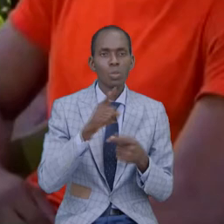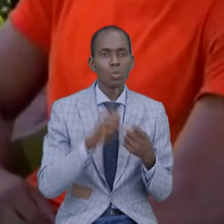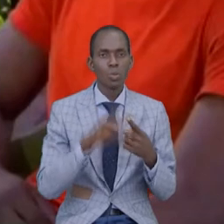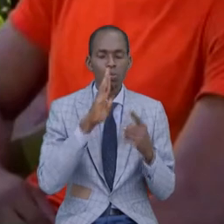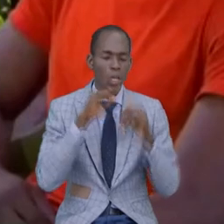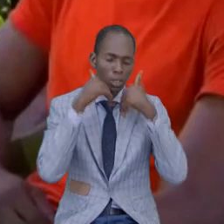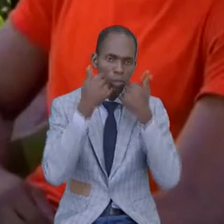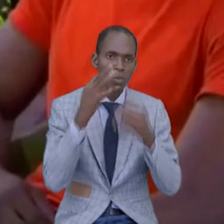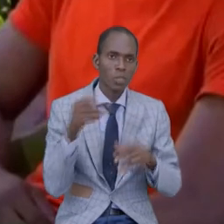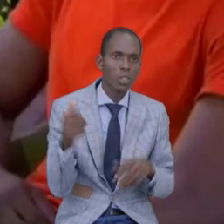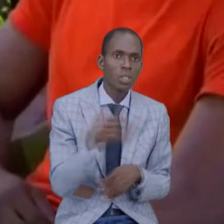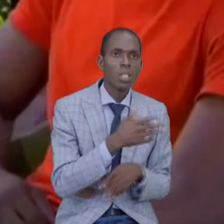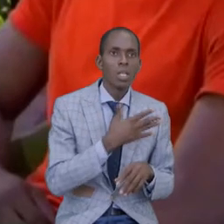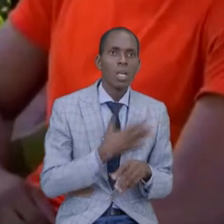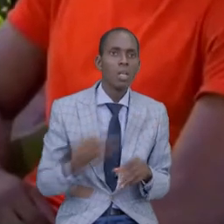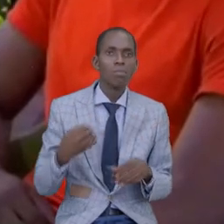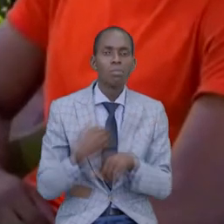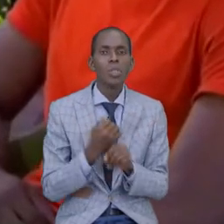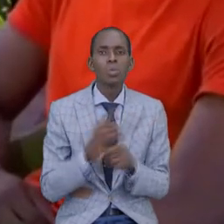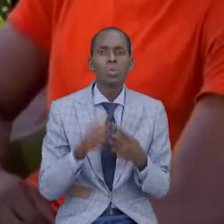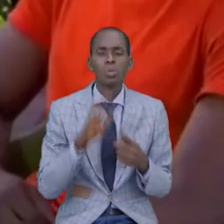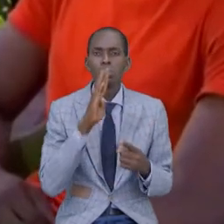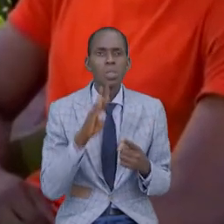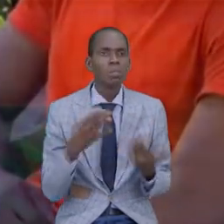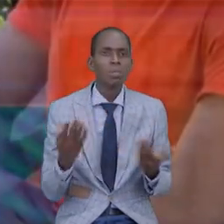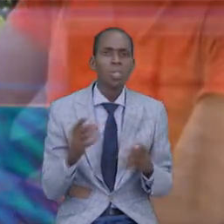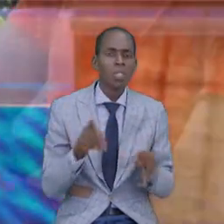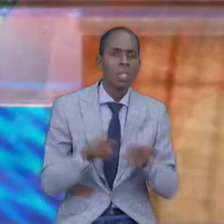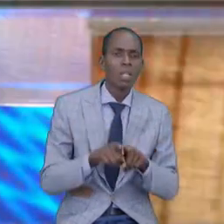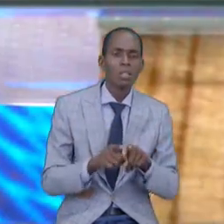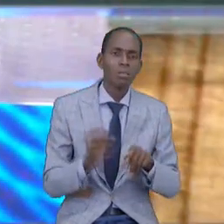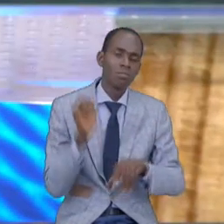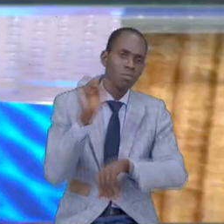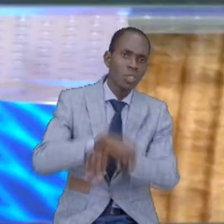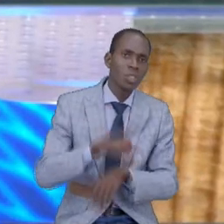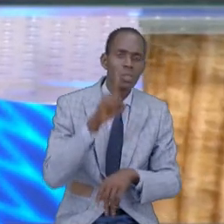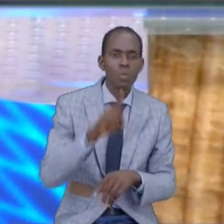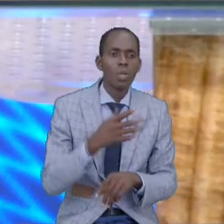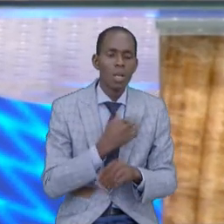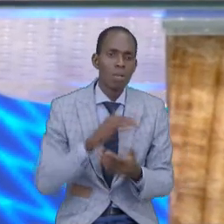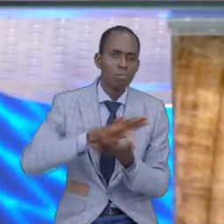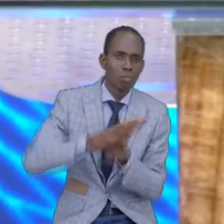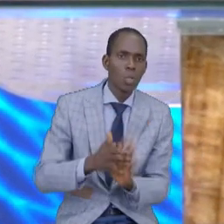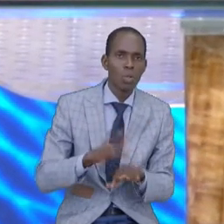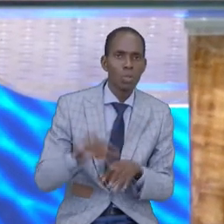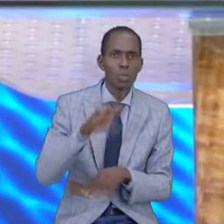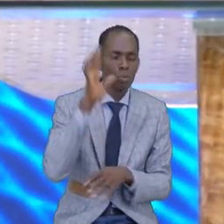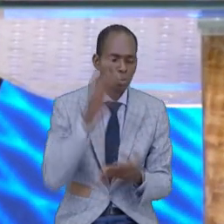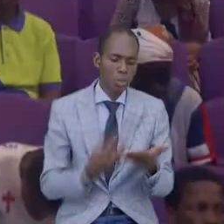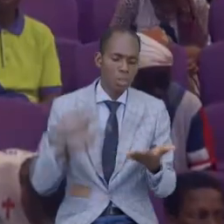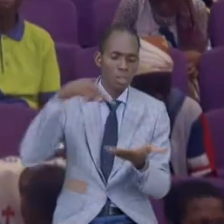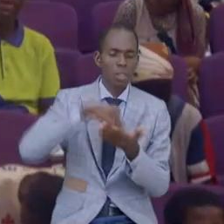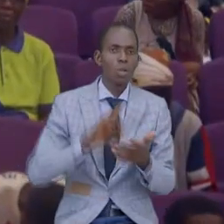of yourself, and that kind of, defeated you and trampling upon you, you rise up in